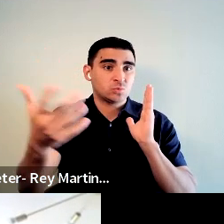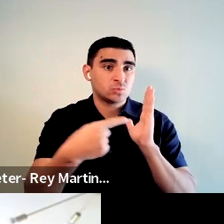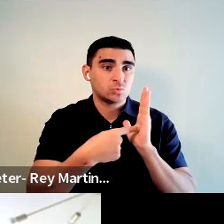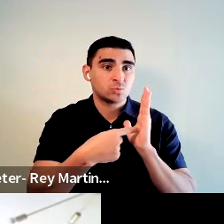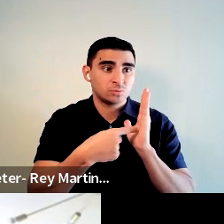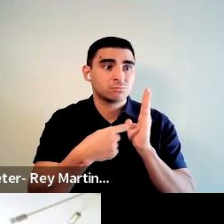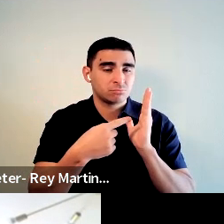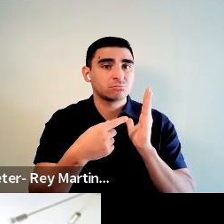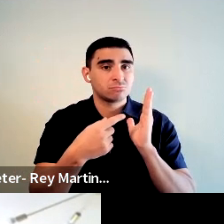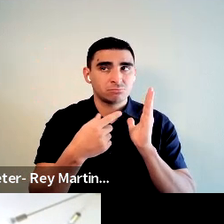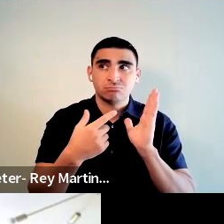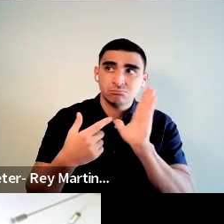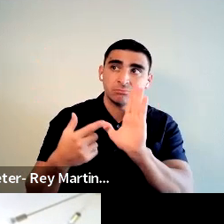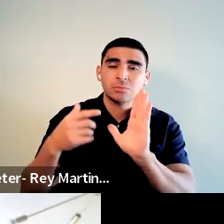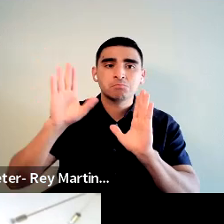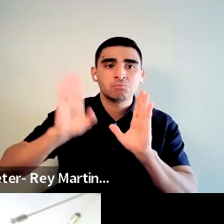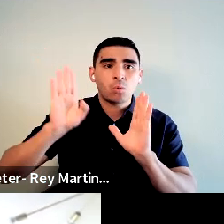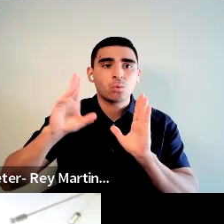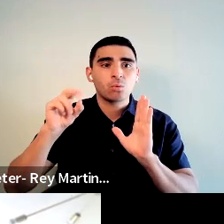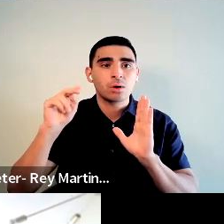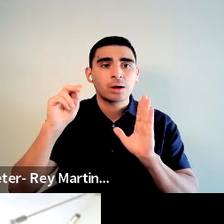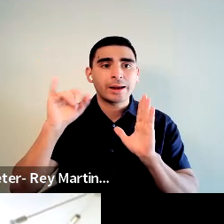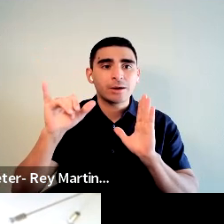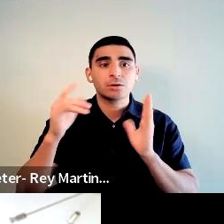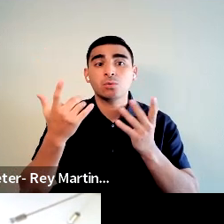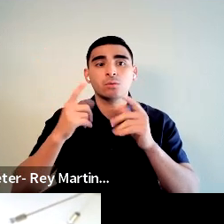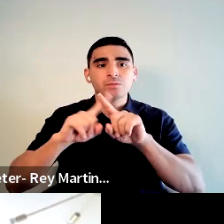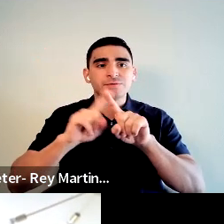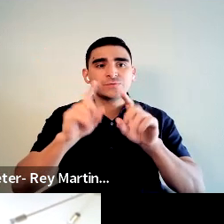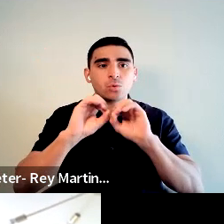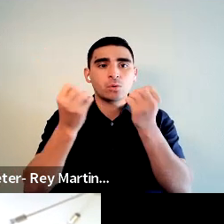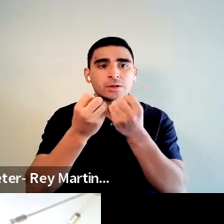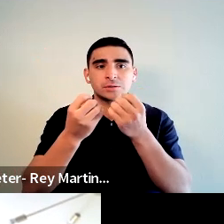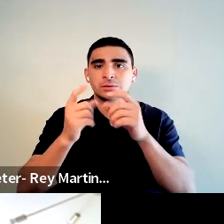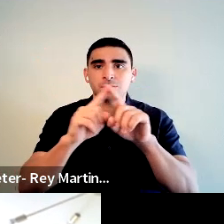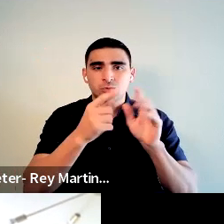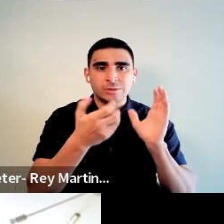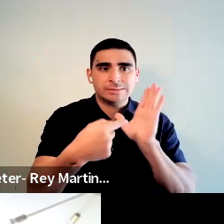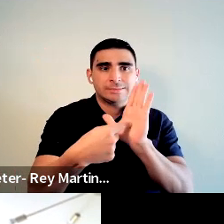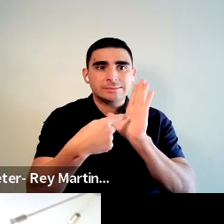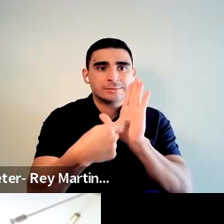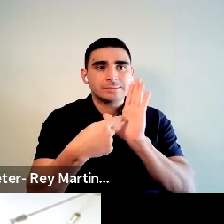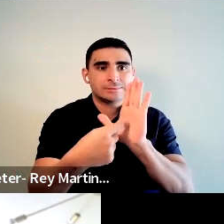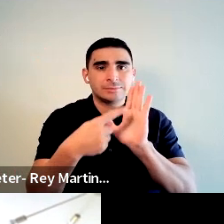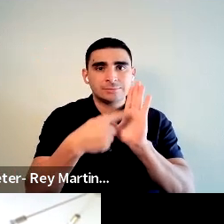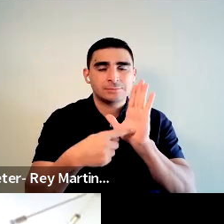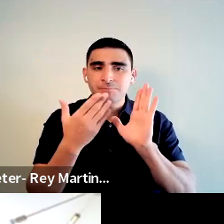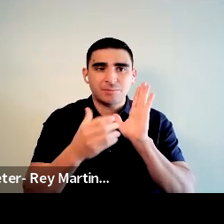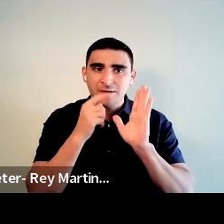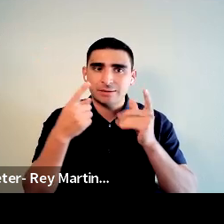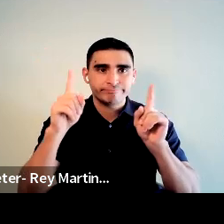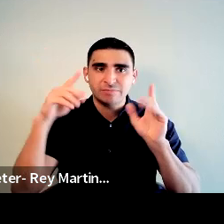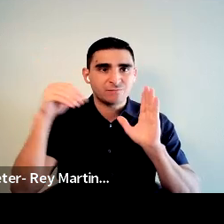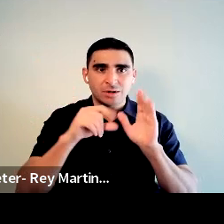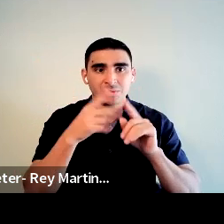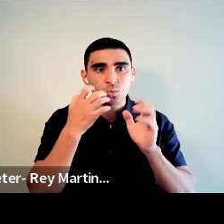keep in front of Boulder County or organizations as ideas that that could be worked on or implemented that